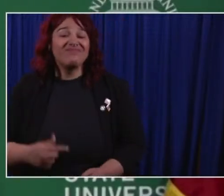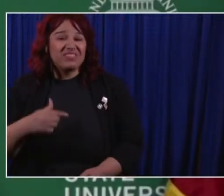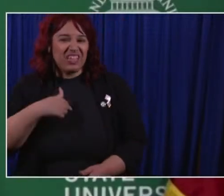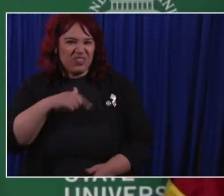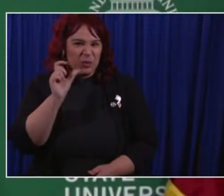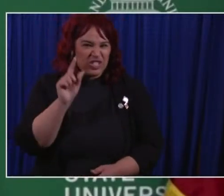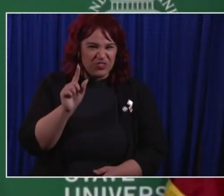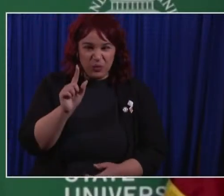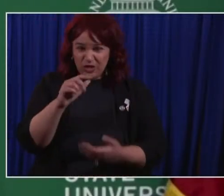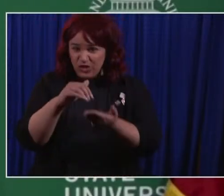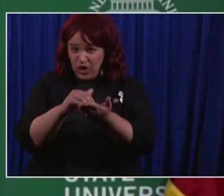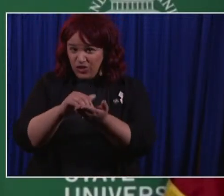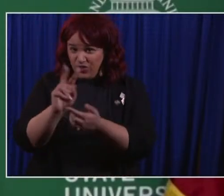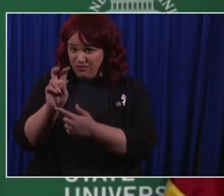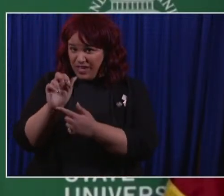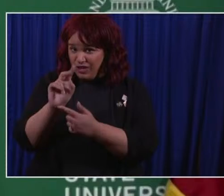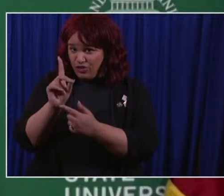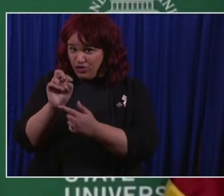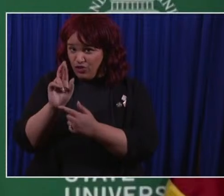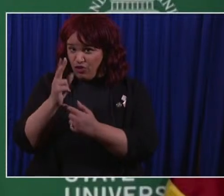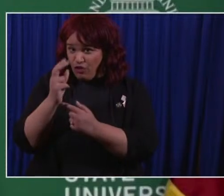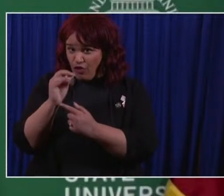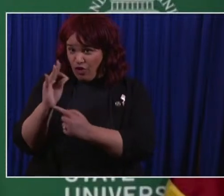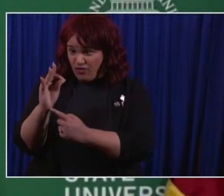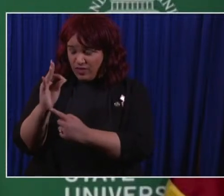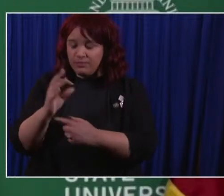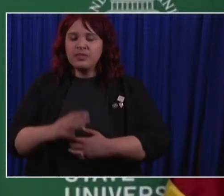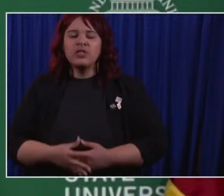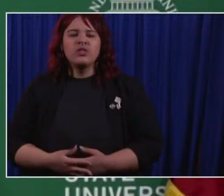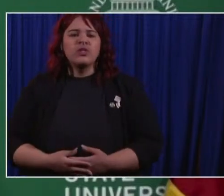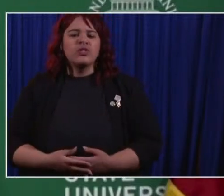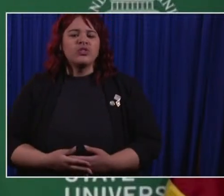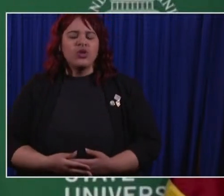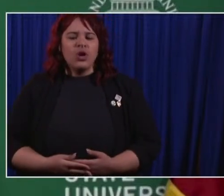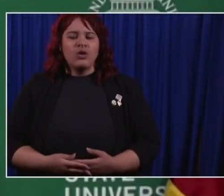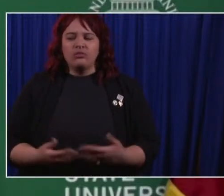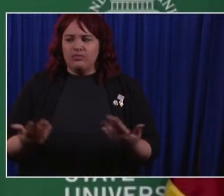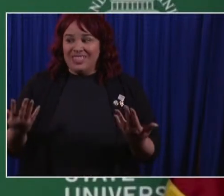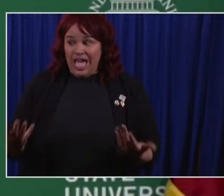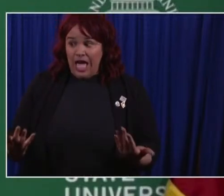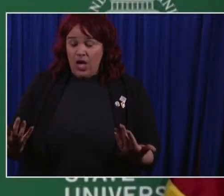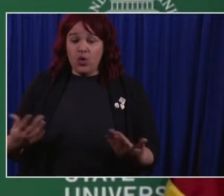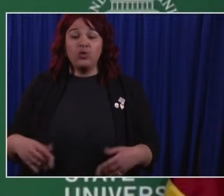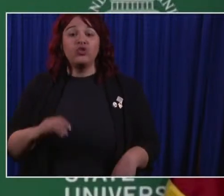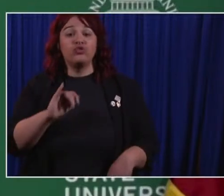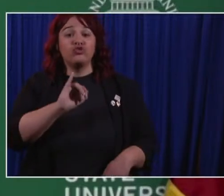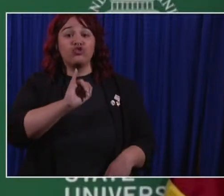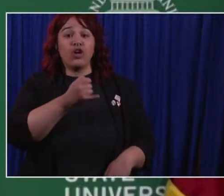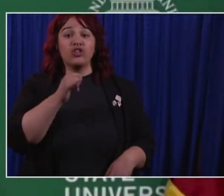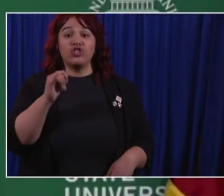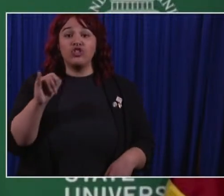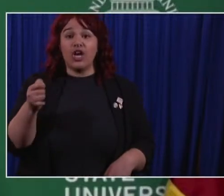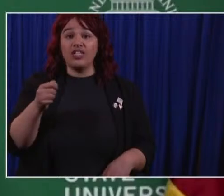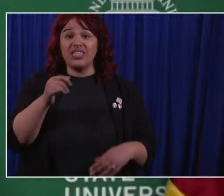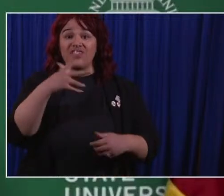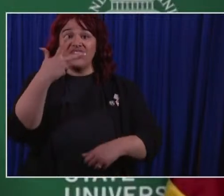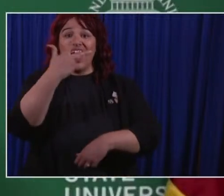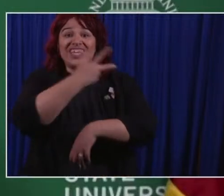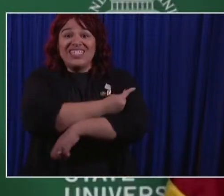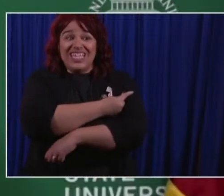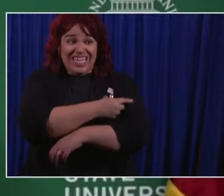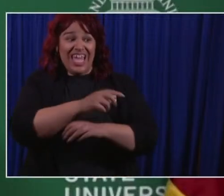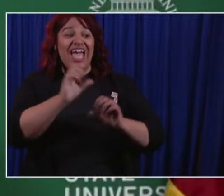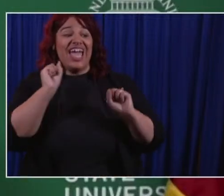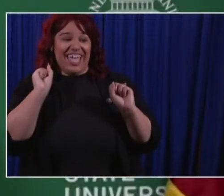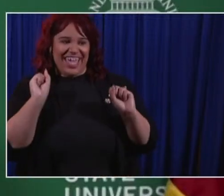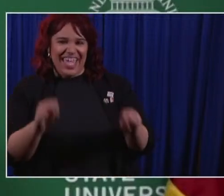he's still on the call. How much does it help the state to have the Johnson & Johnson vaccine back in the mix